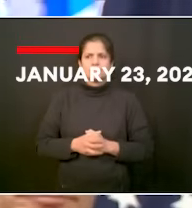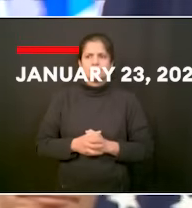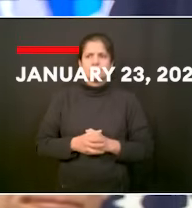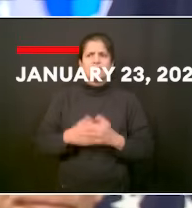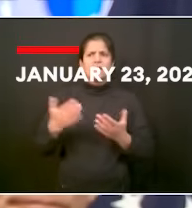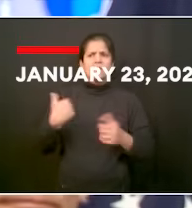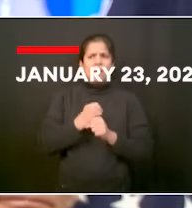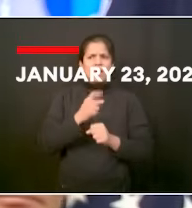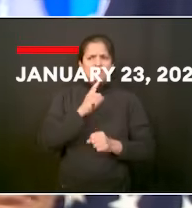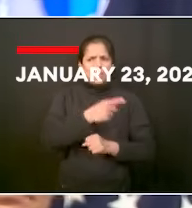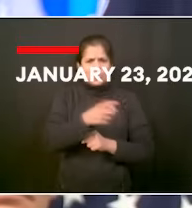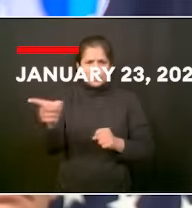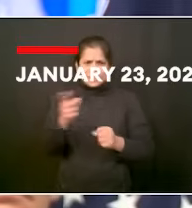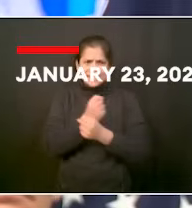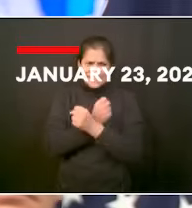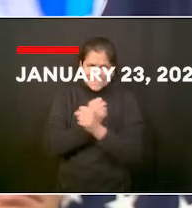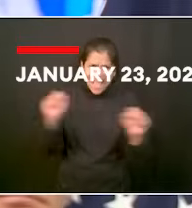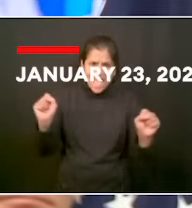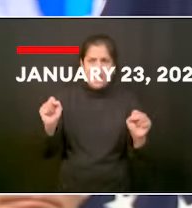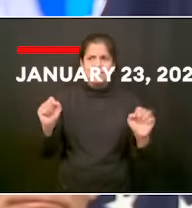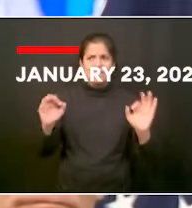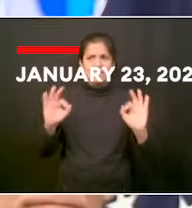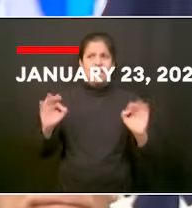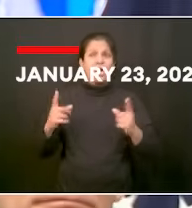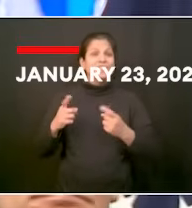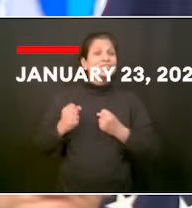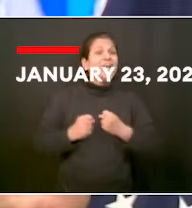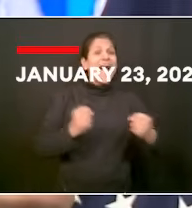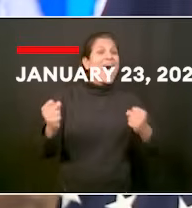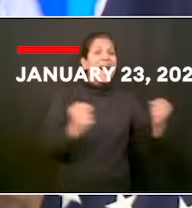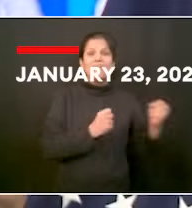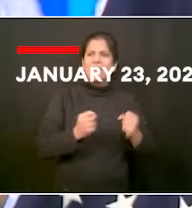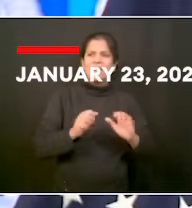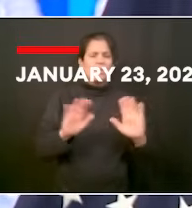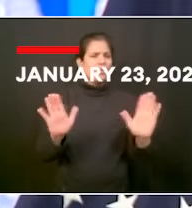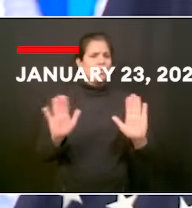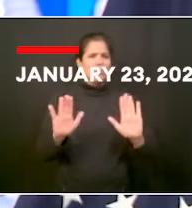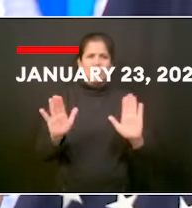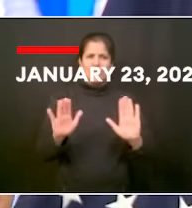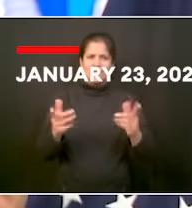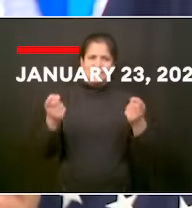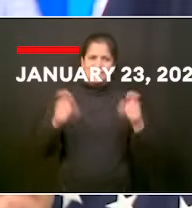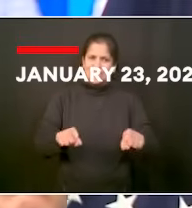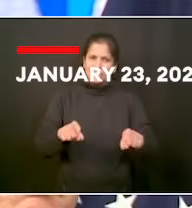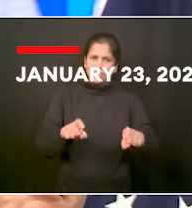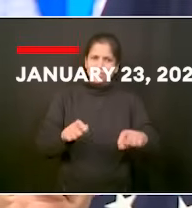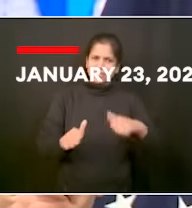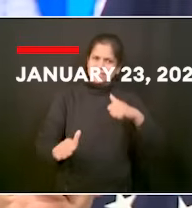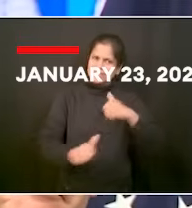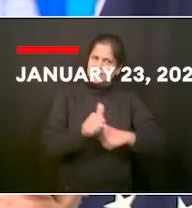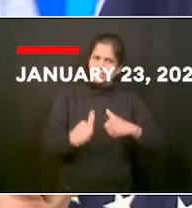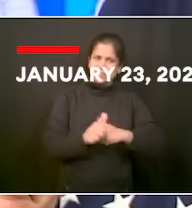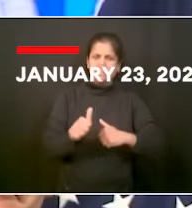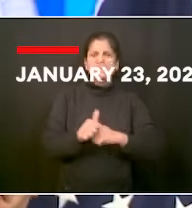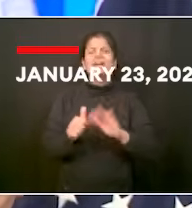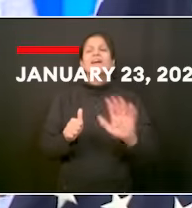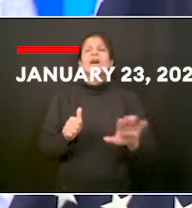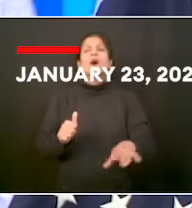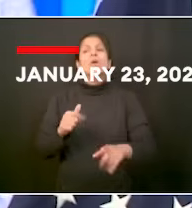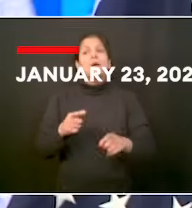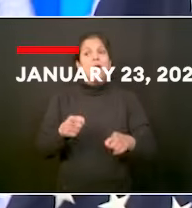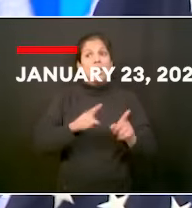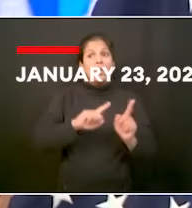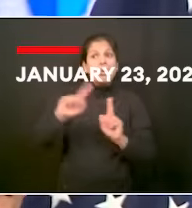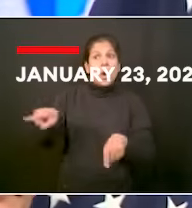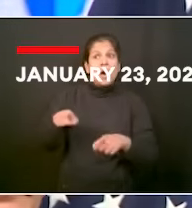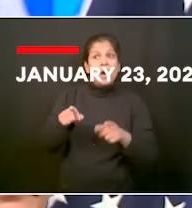advisory for Sunday and for Monday. So if you need groceries, if you need a new winter coat, if you need anything, frankly, that you are thinking about